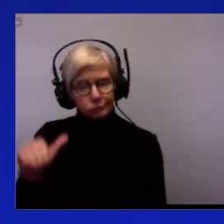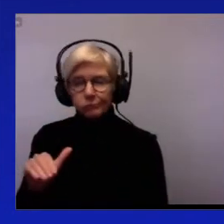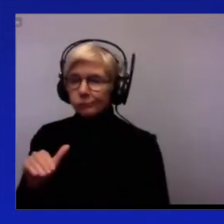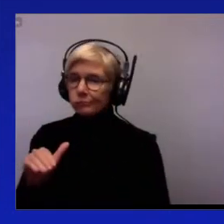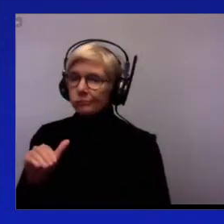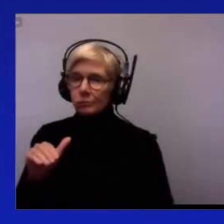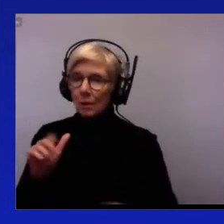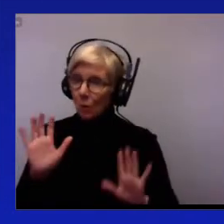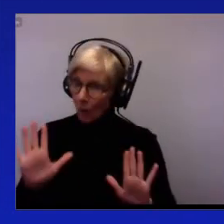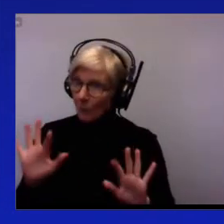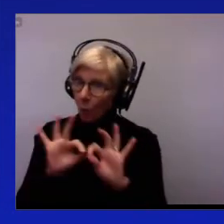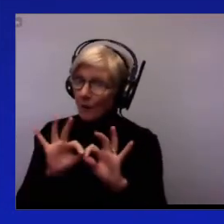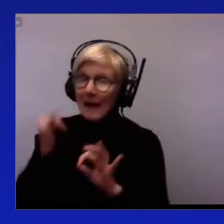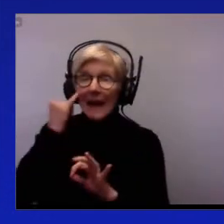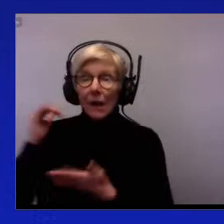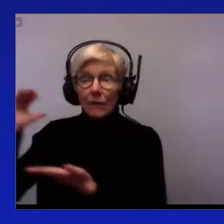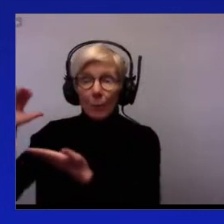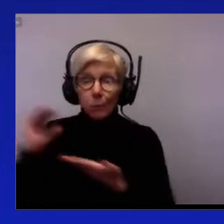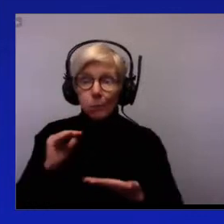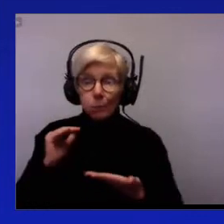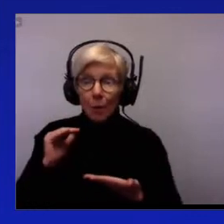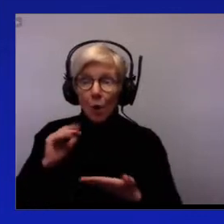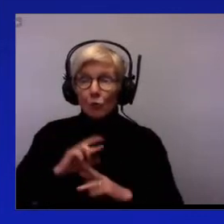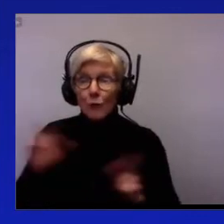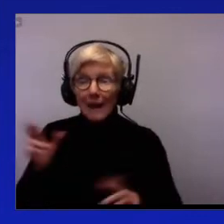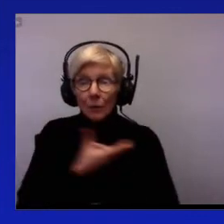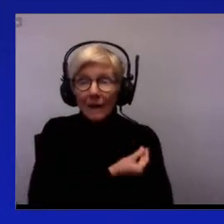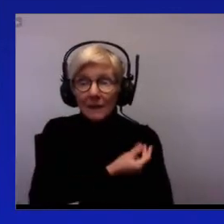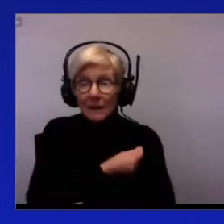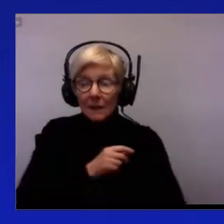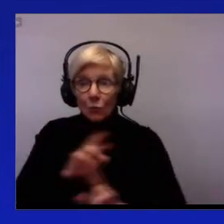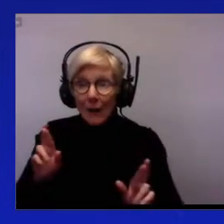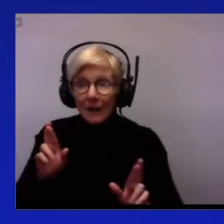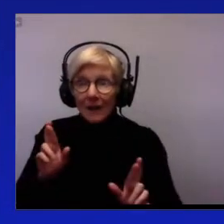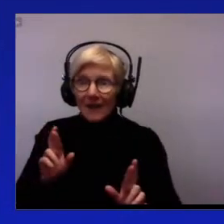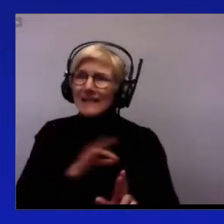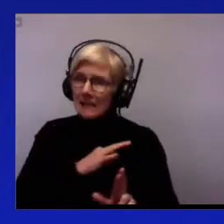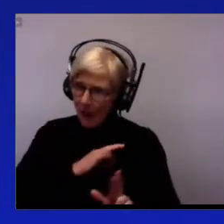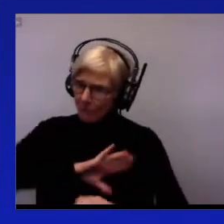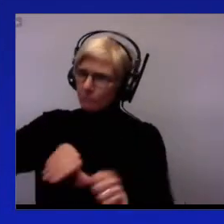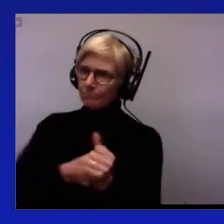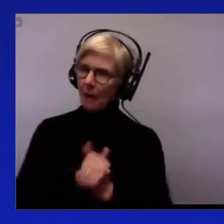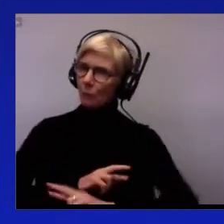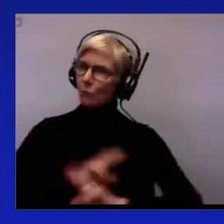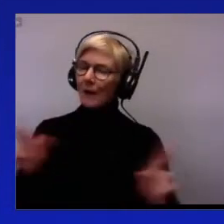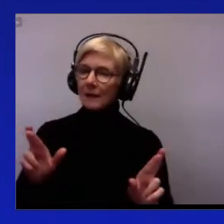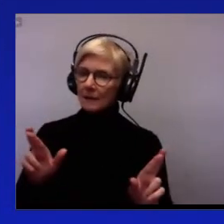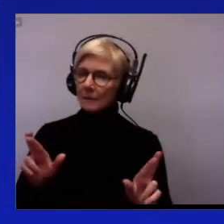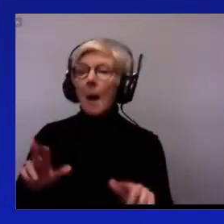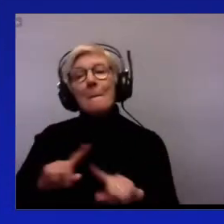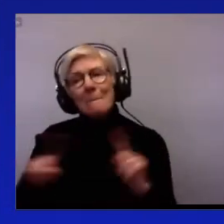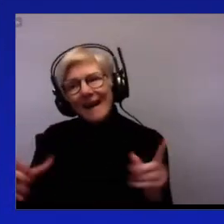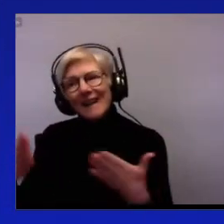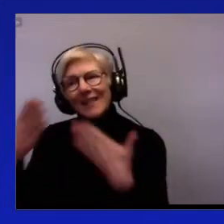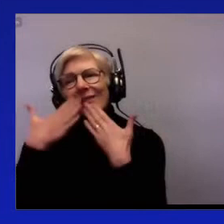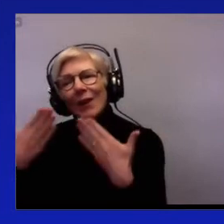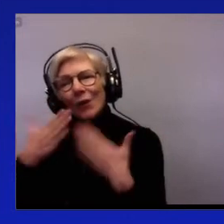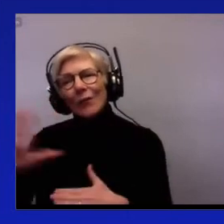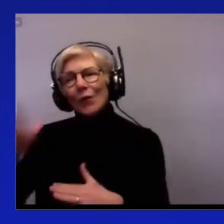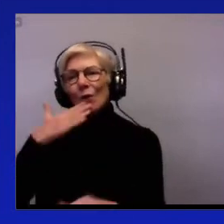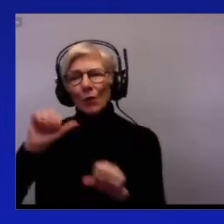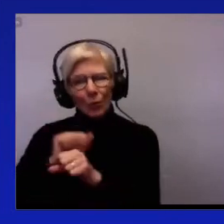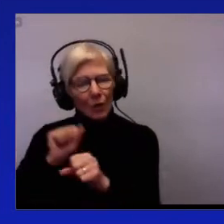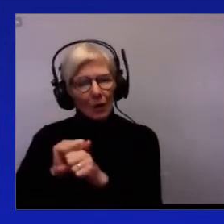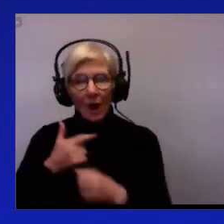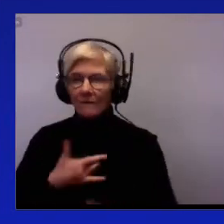the doses are available, the staff are available. But thank you very much for the incredible work that you've done so far. I do